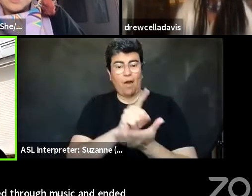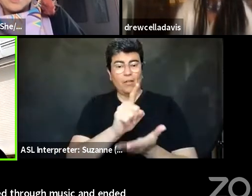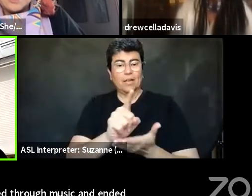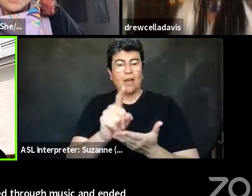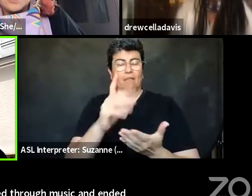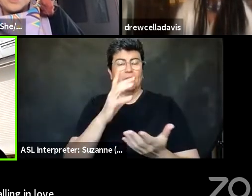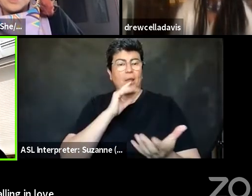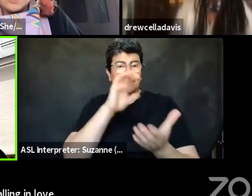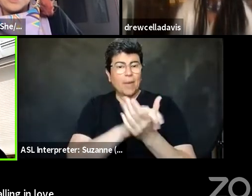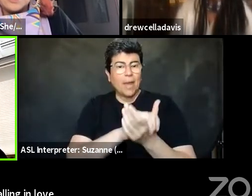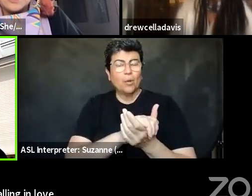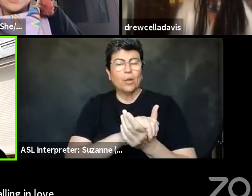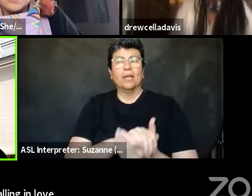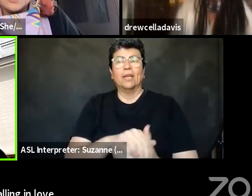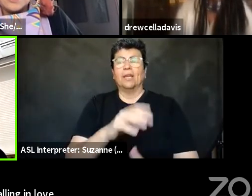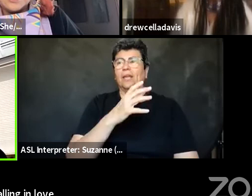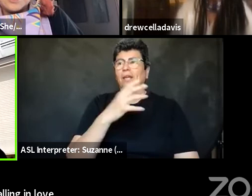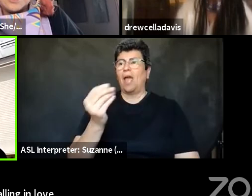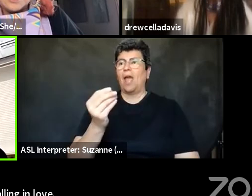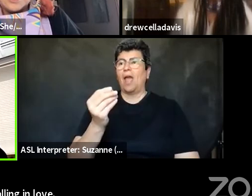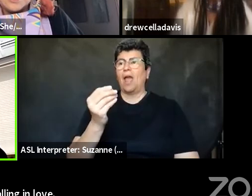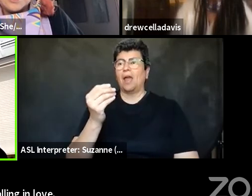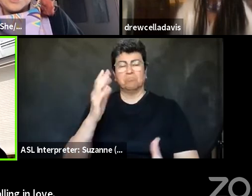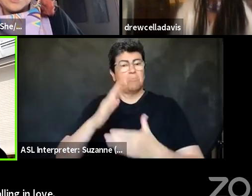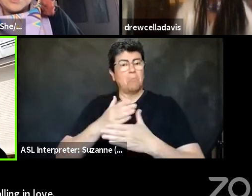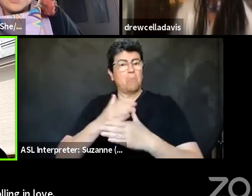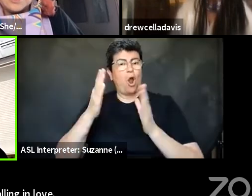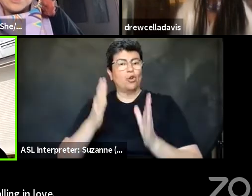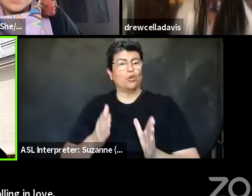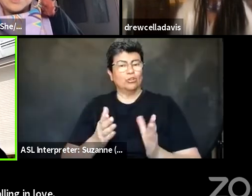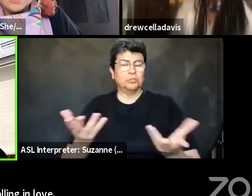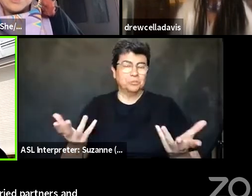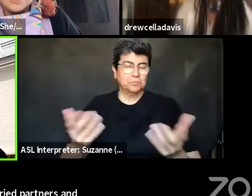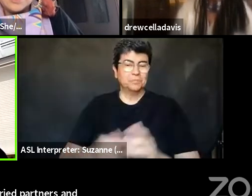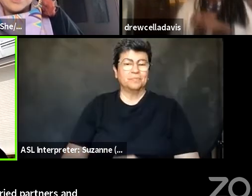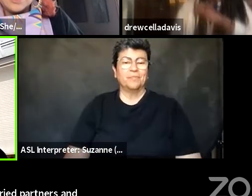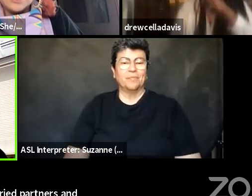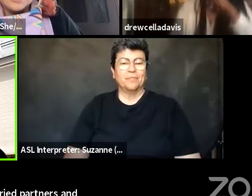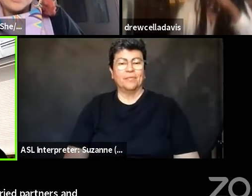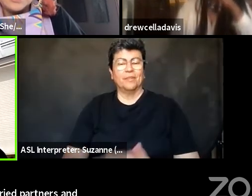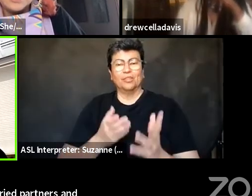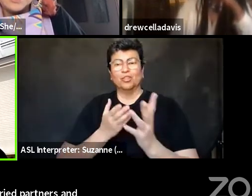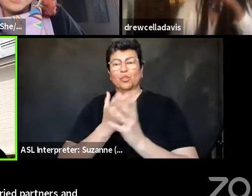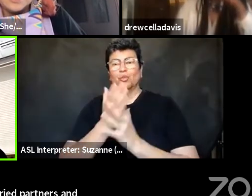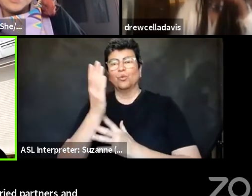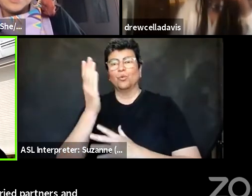being married and partners, and just through the